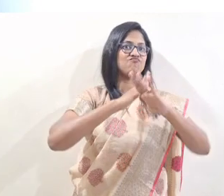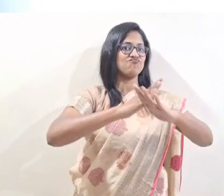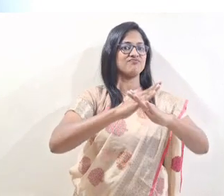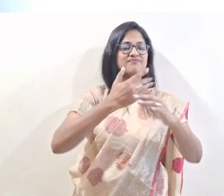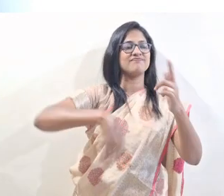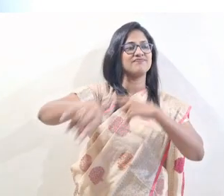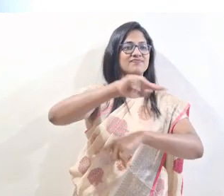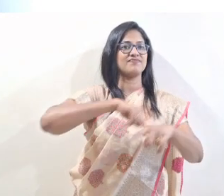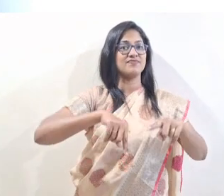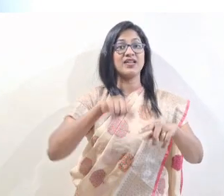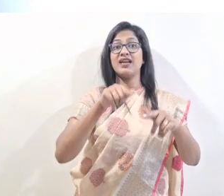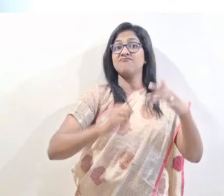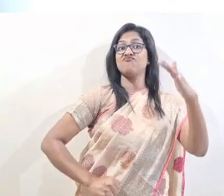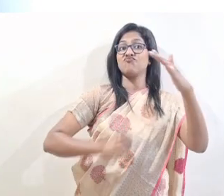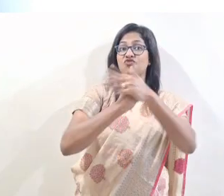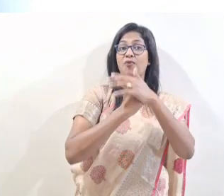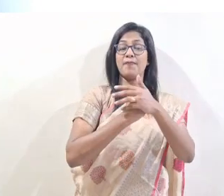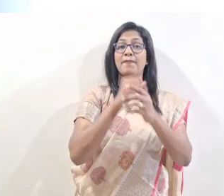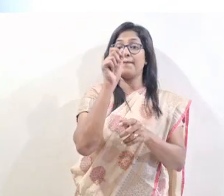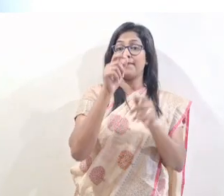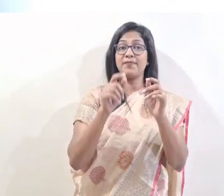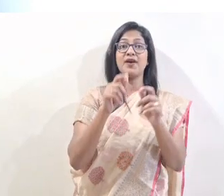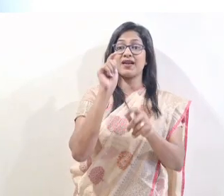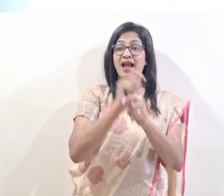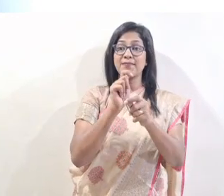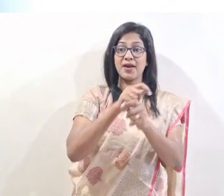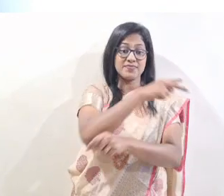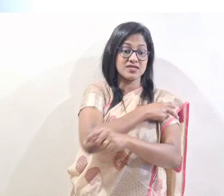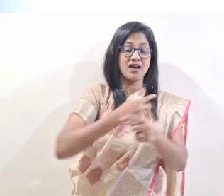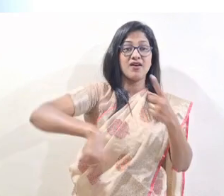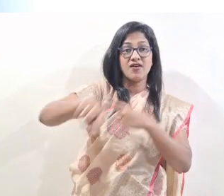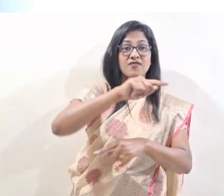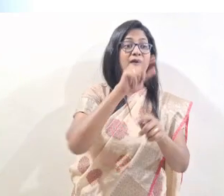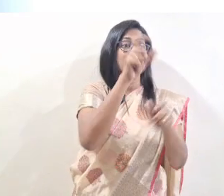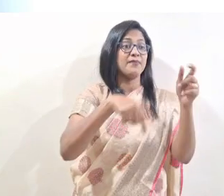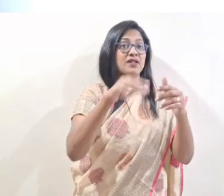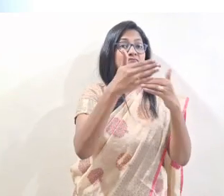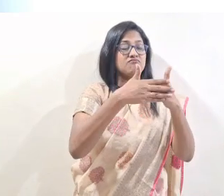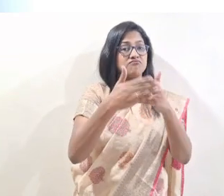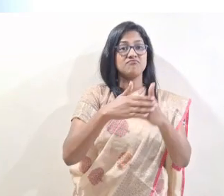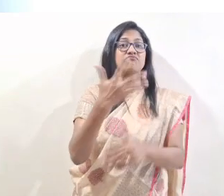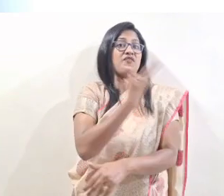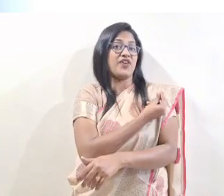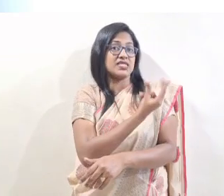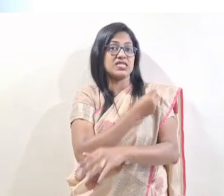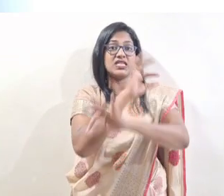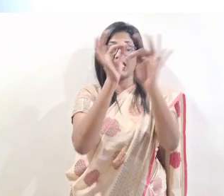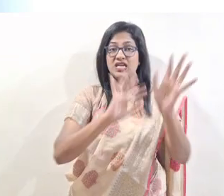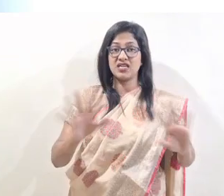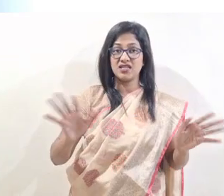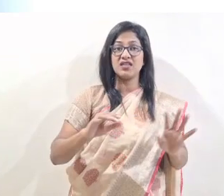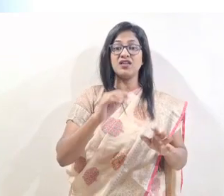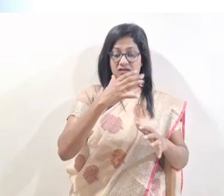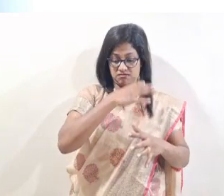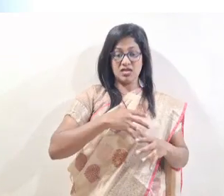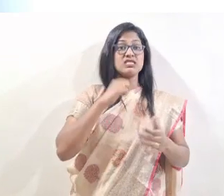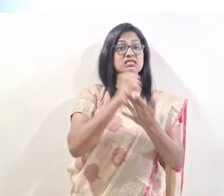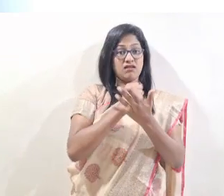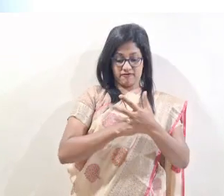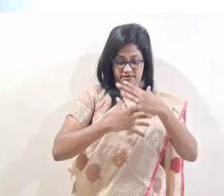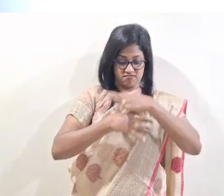all the frontline workers on top priority have been vaccinated. Whoever is dealing directly with the passengers, with their certificates hanging to their